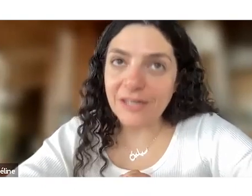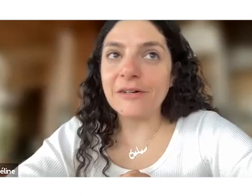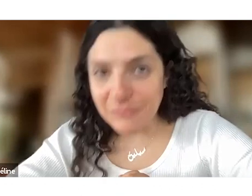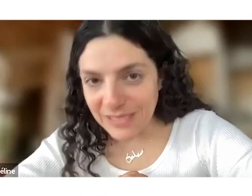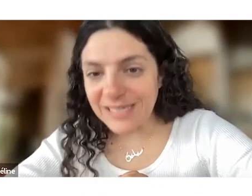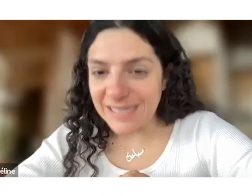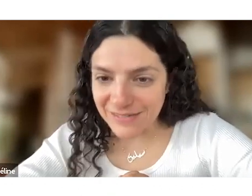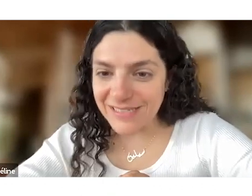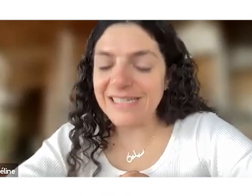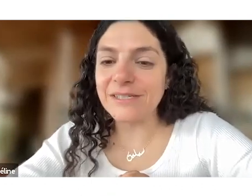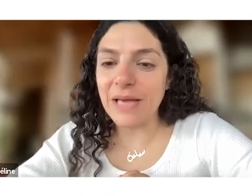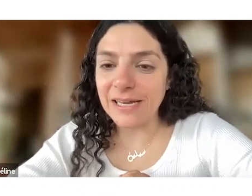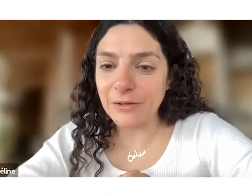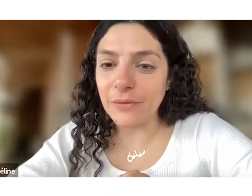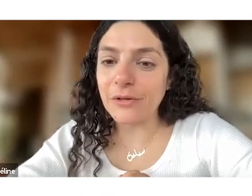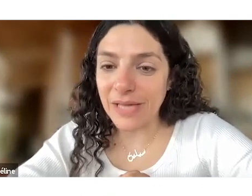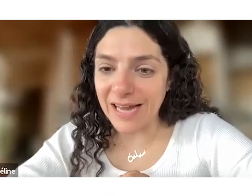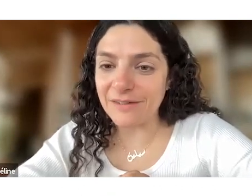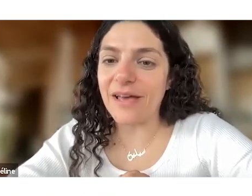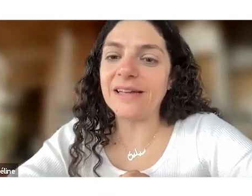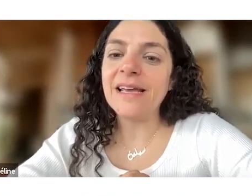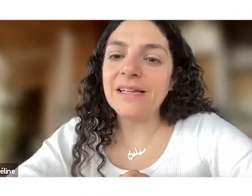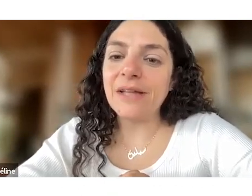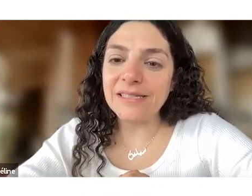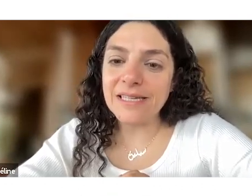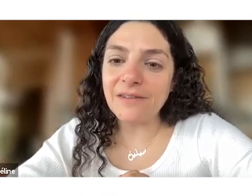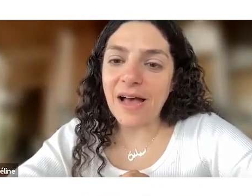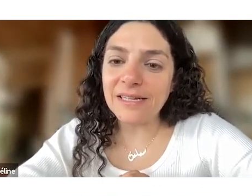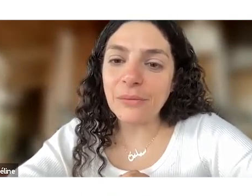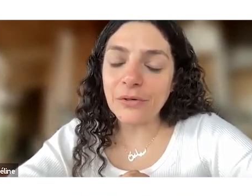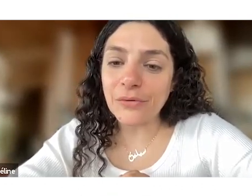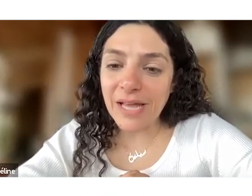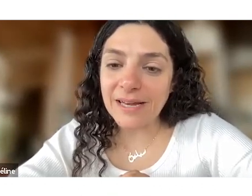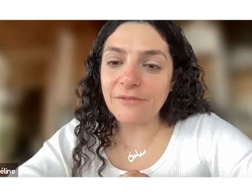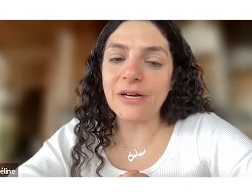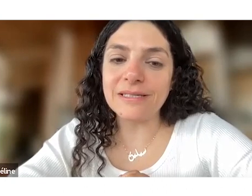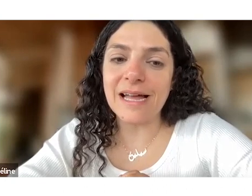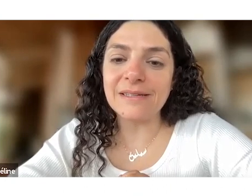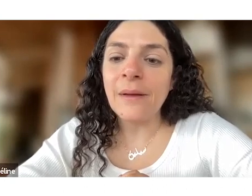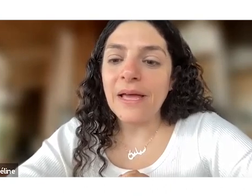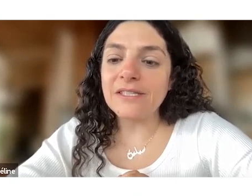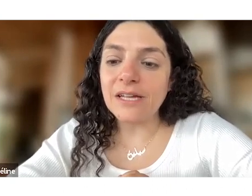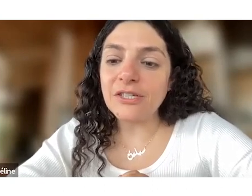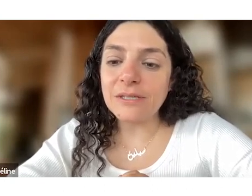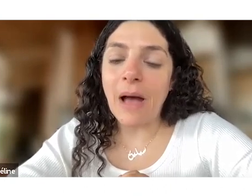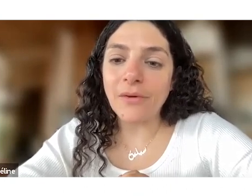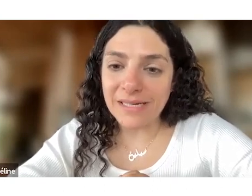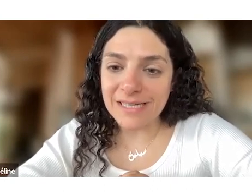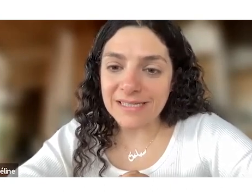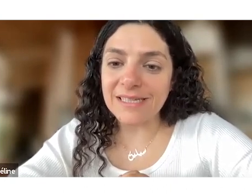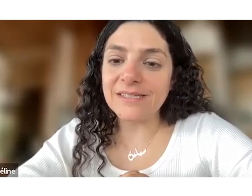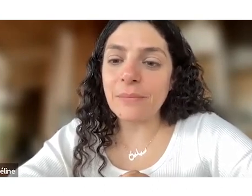creative critical media literacy, because we added the word creative, and the idea of adding the word creative was that it's not just